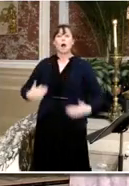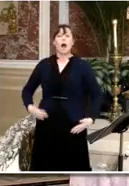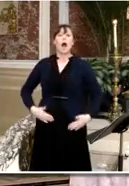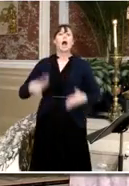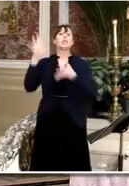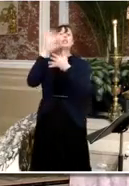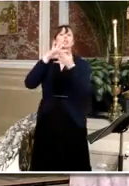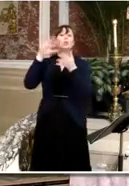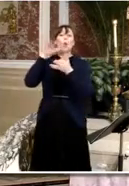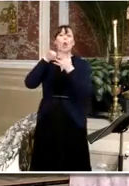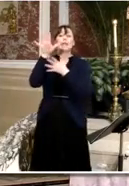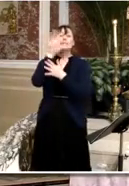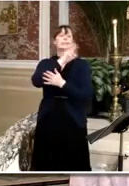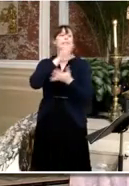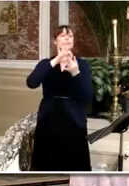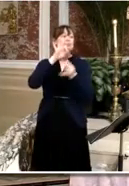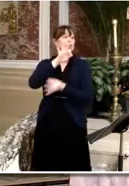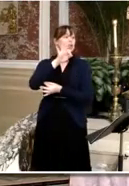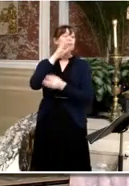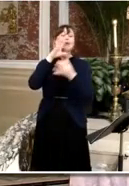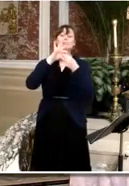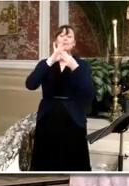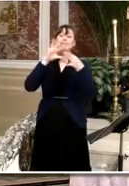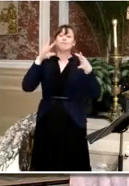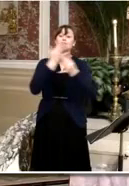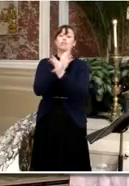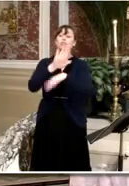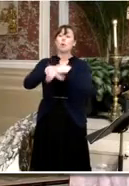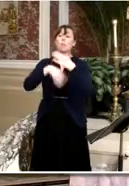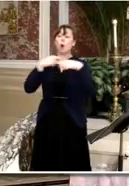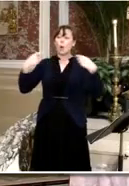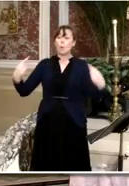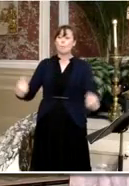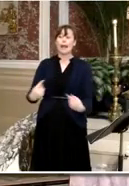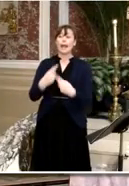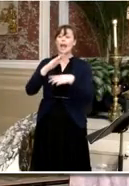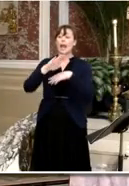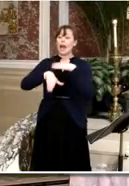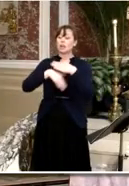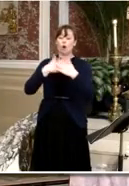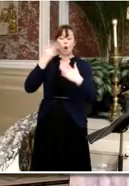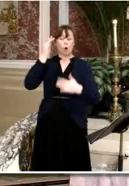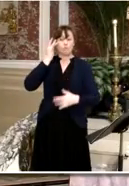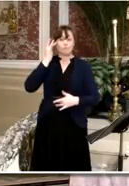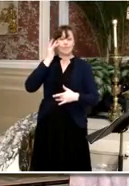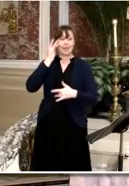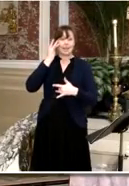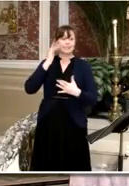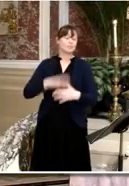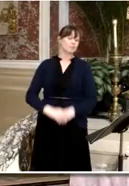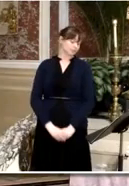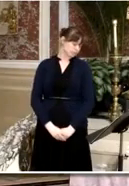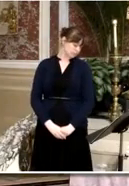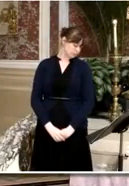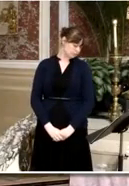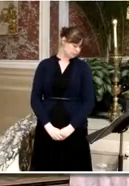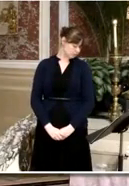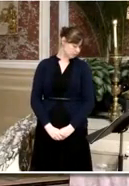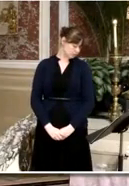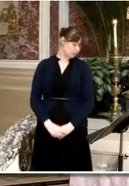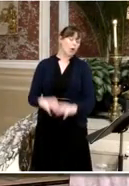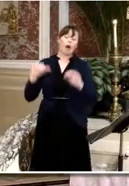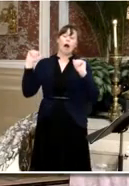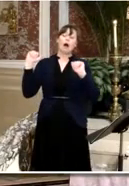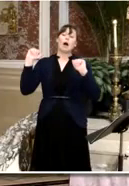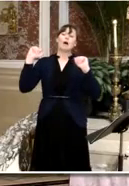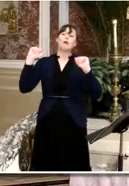spirit may be freed from all pain and all infirmity and all sickness. May your